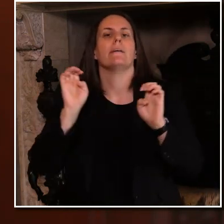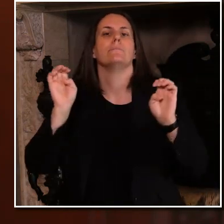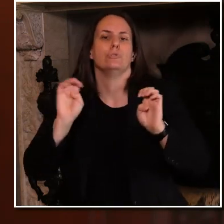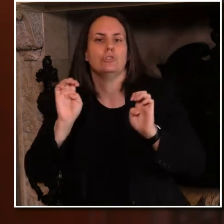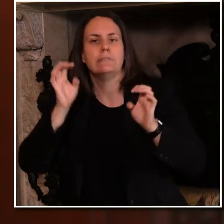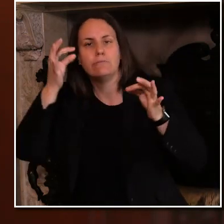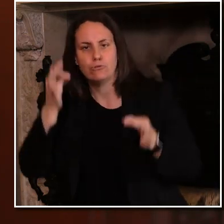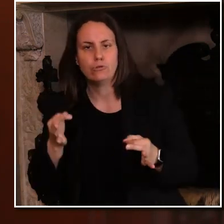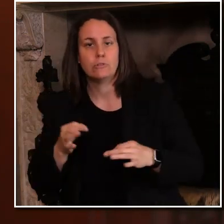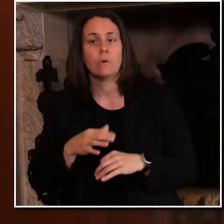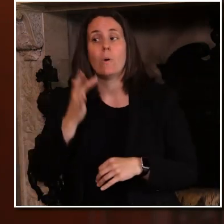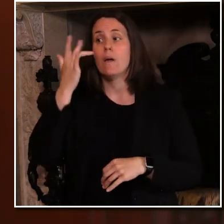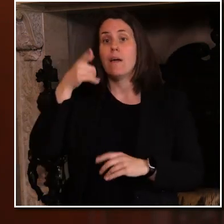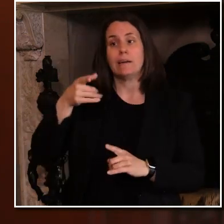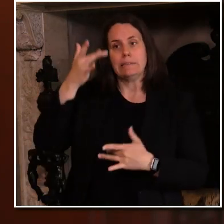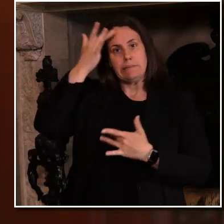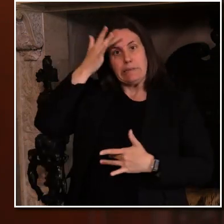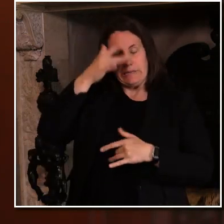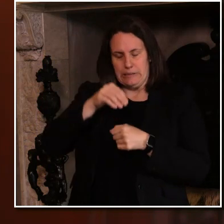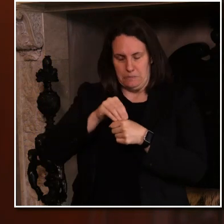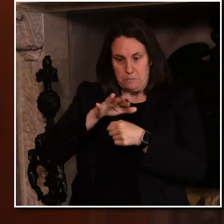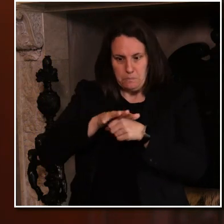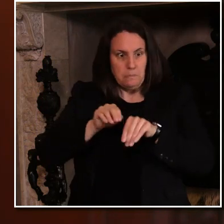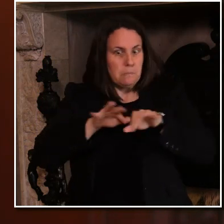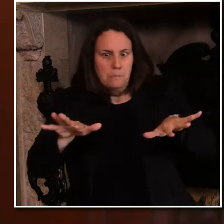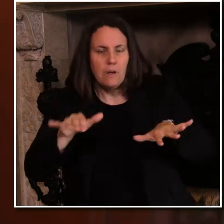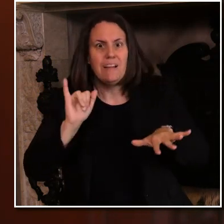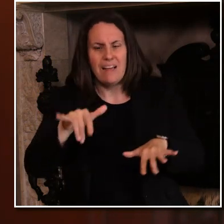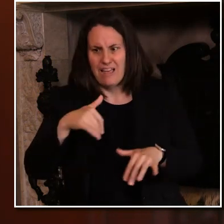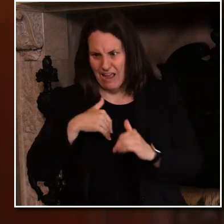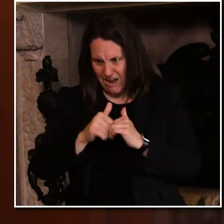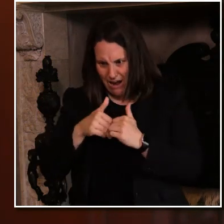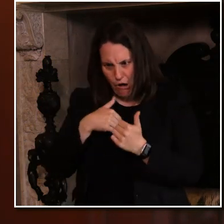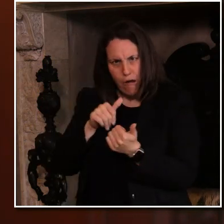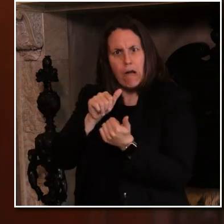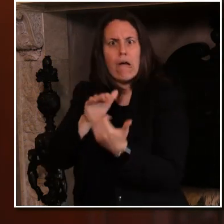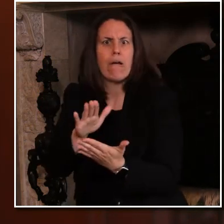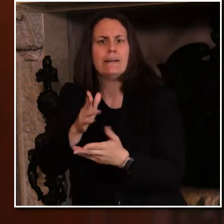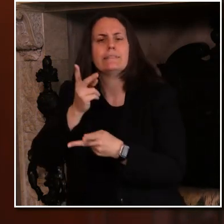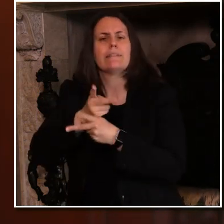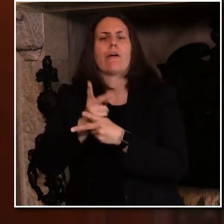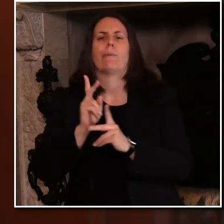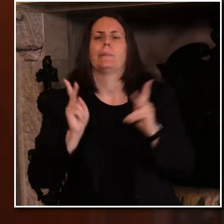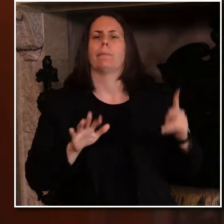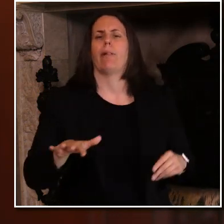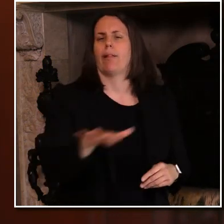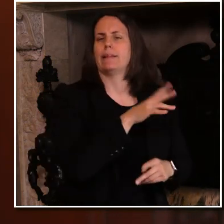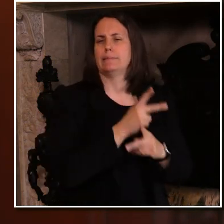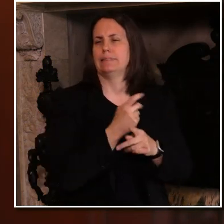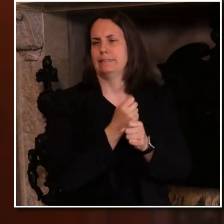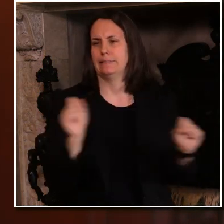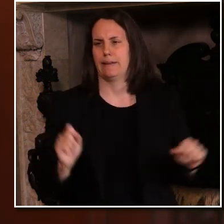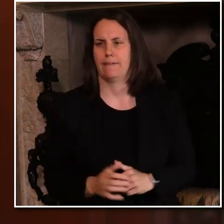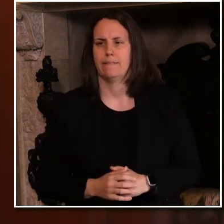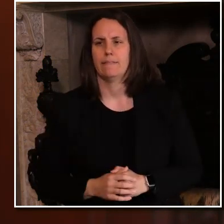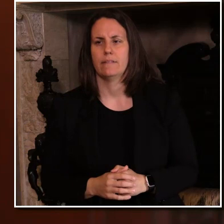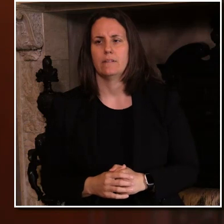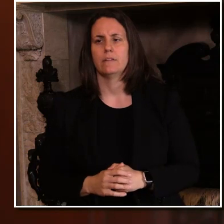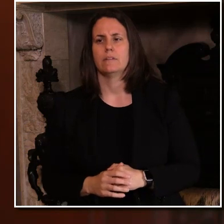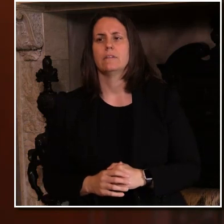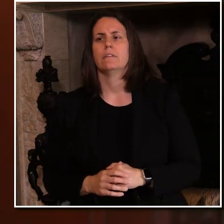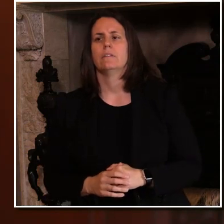early 20th century. Wisconsin is one of at least 42 states that have used these laws to quickly combat